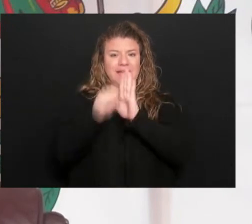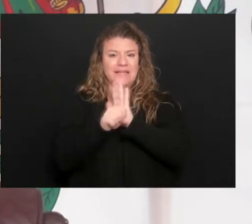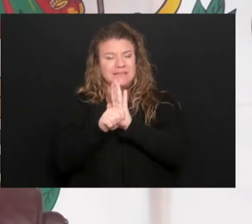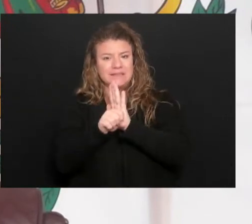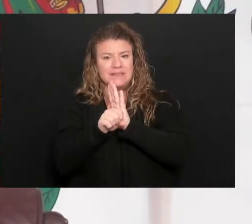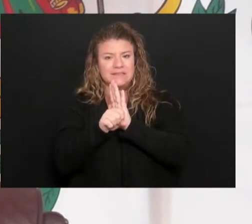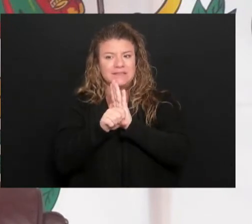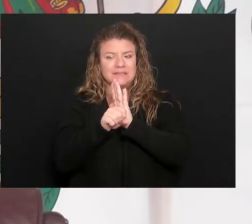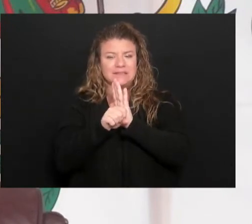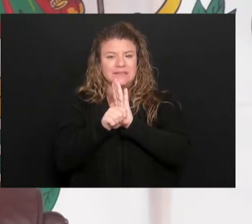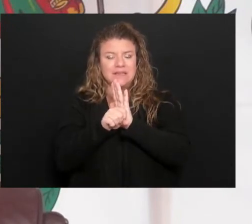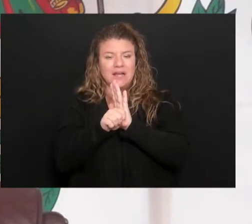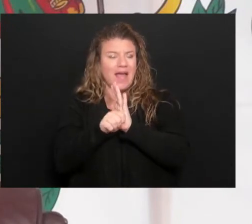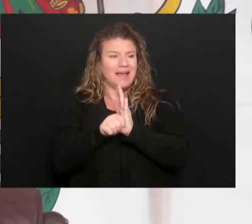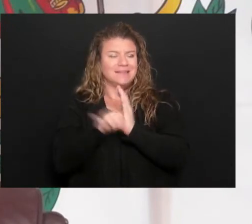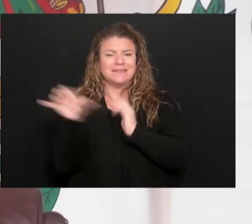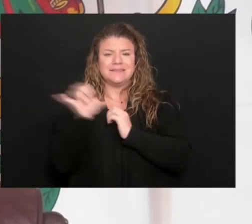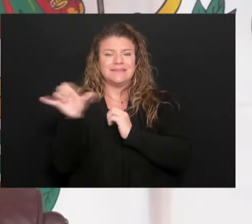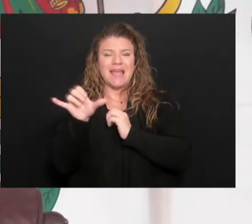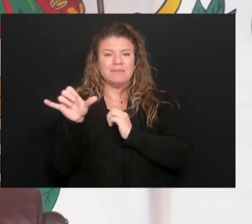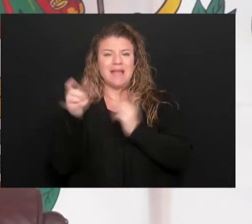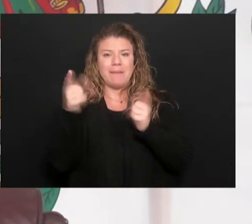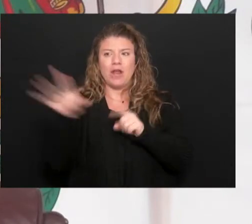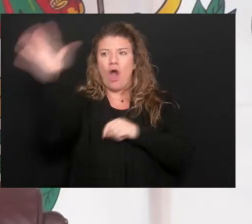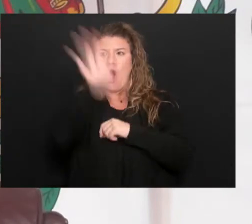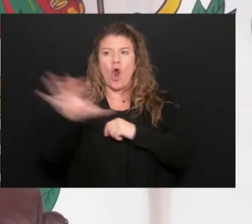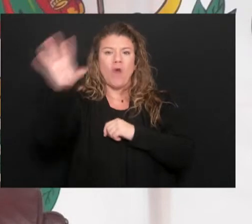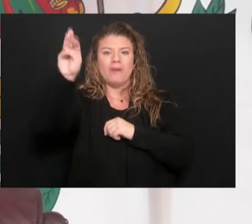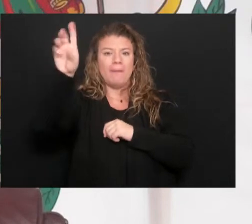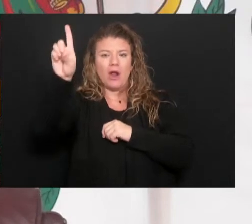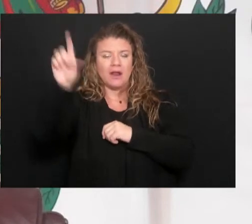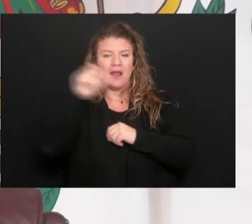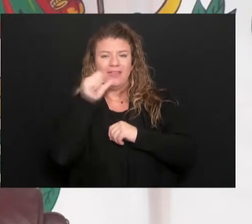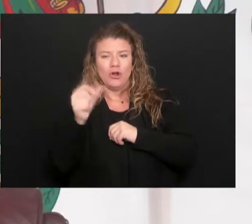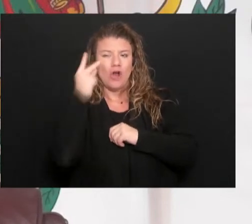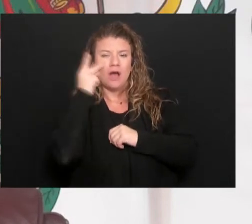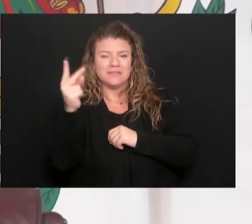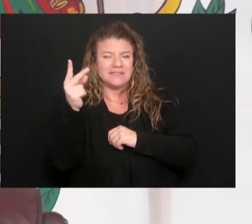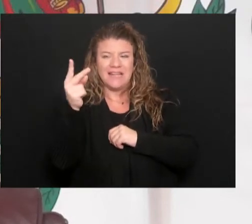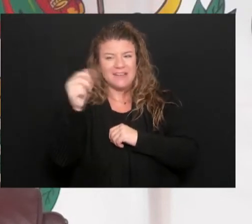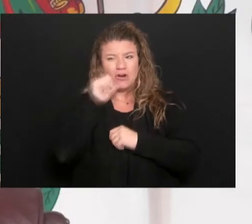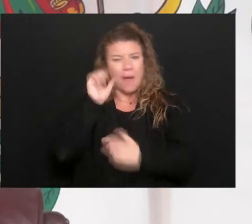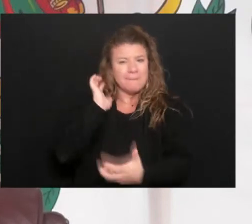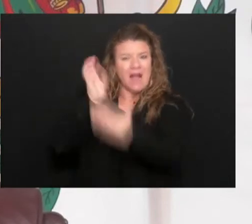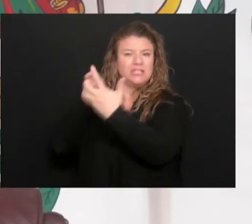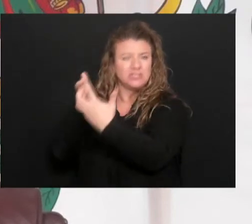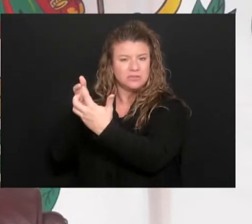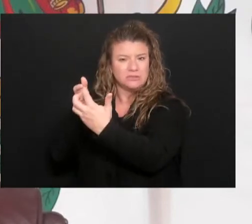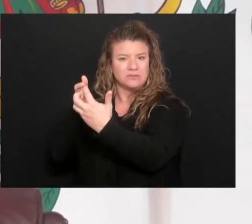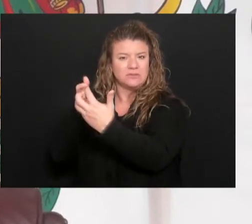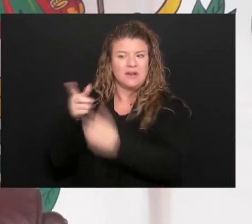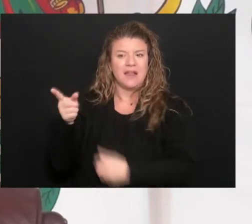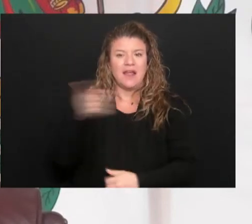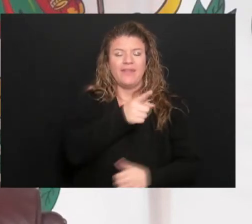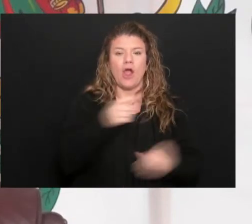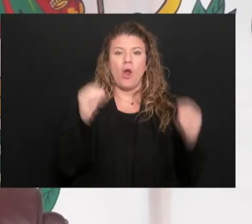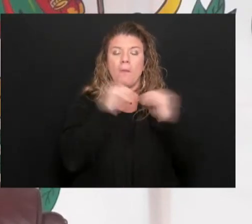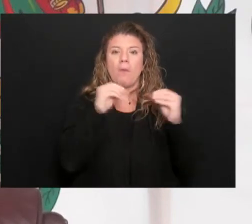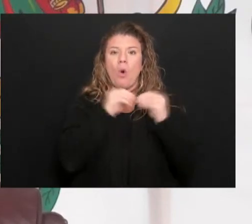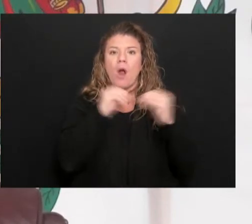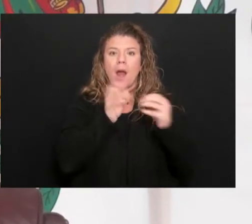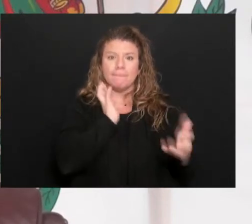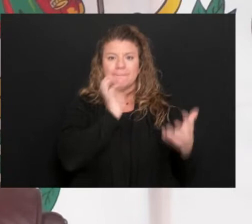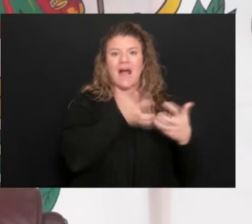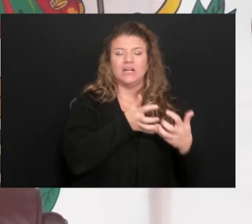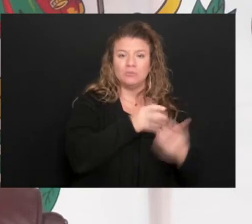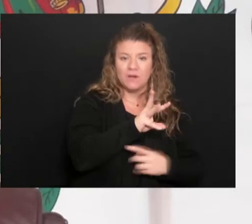and everywhere else all across Maryland today. They don't see eye to eye with that at all. They're much more in tune with where we are